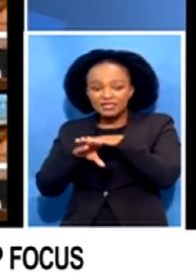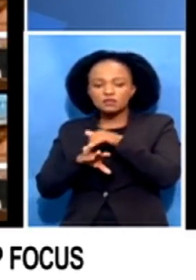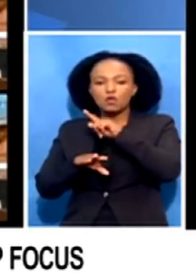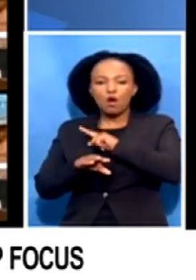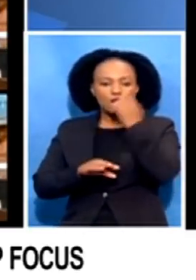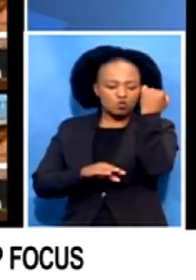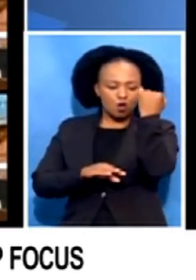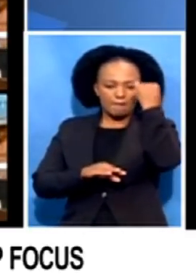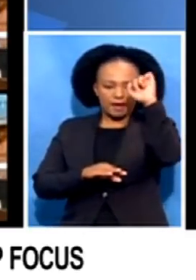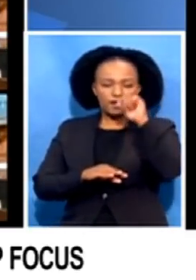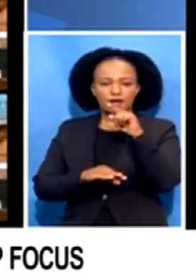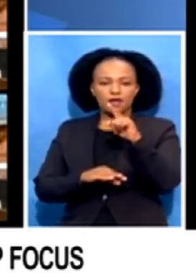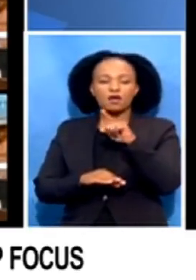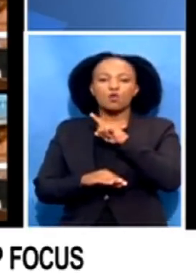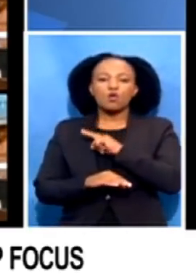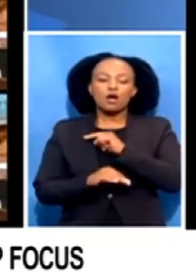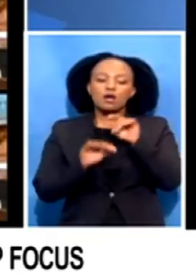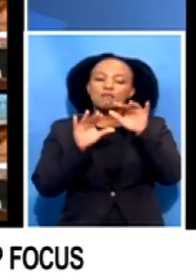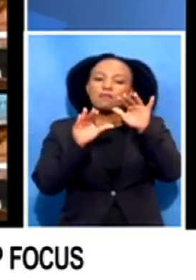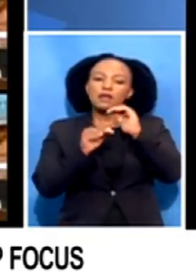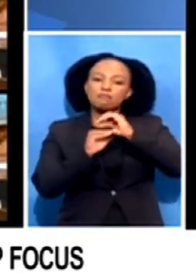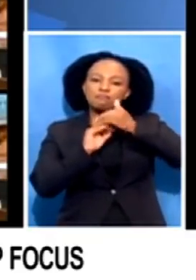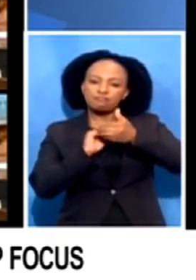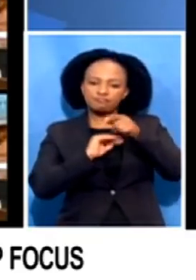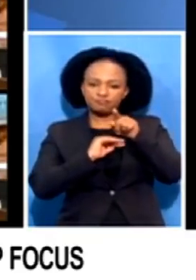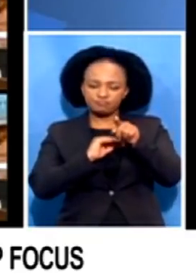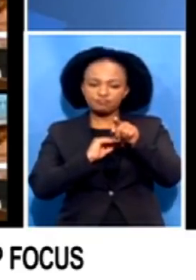protector is that this matter is very important.